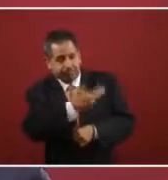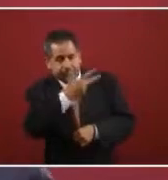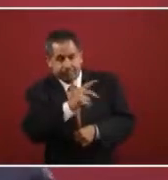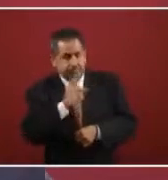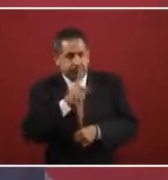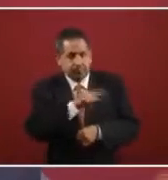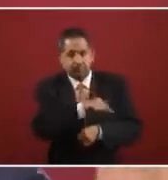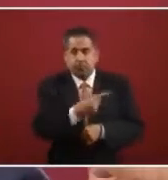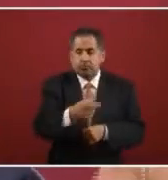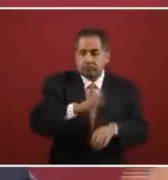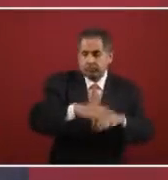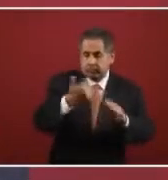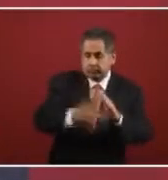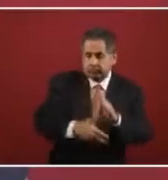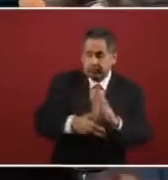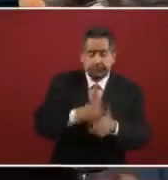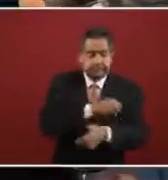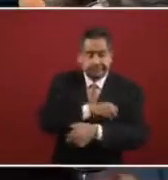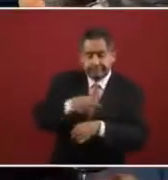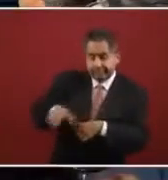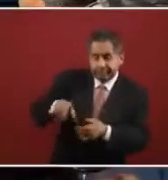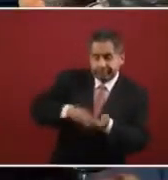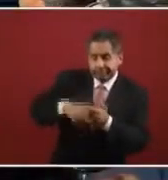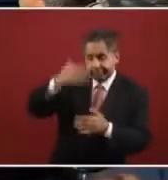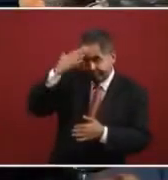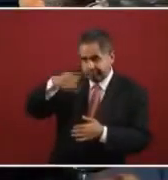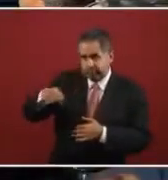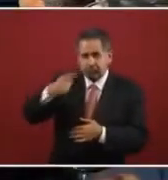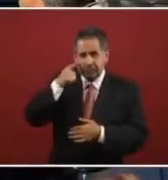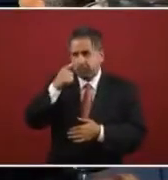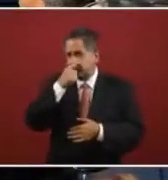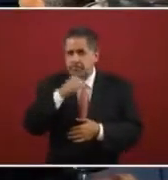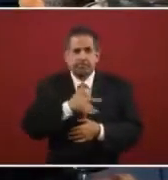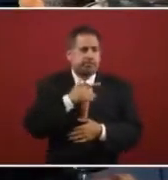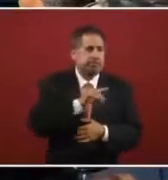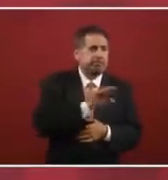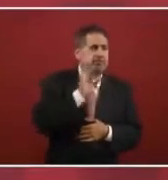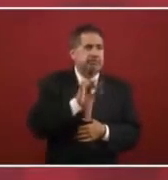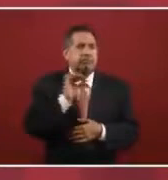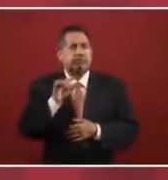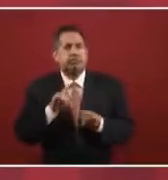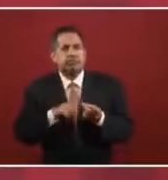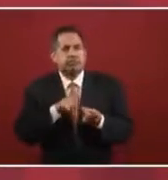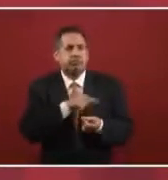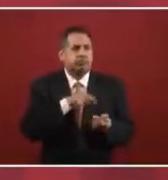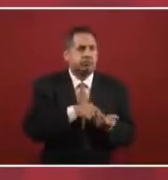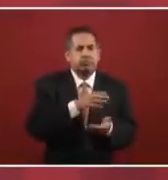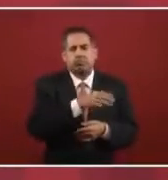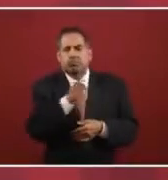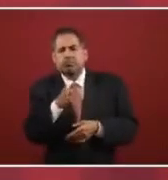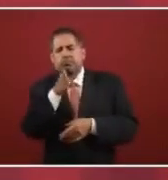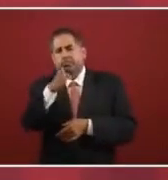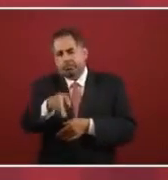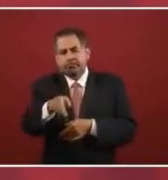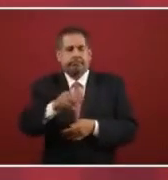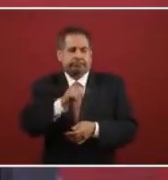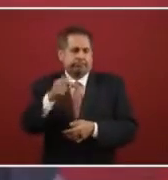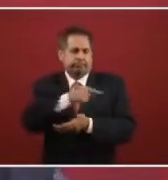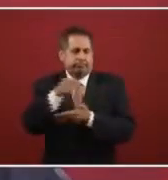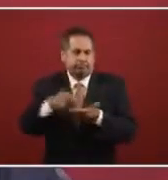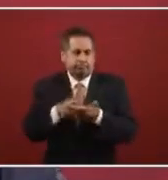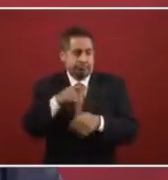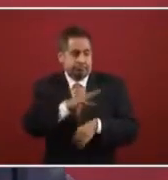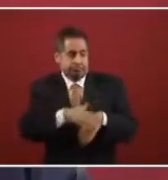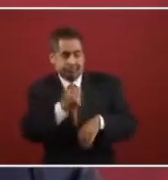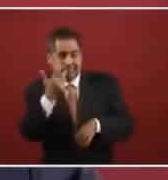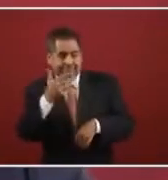lunes, on Monday, porque we're letting you know. empoderamos al So because consumidor, we tiene empower opciones a dónde the ir a consumer, consumir, because a then dónde they'll ir a have comprar. options Y where